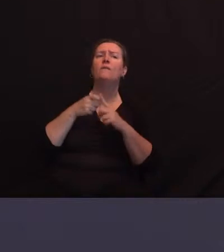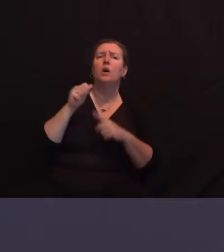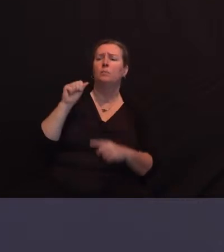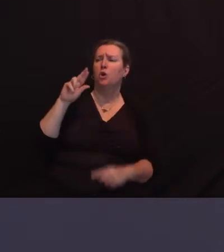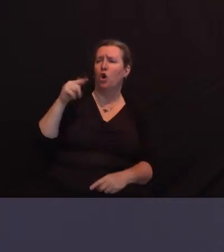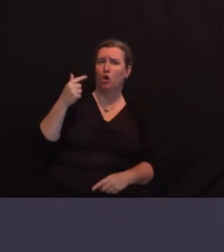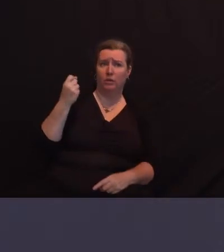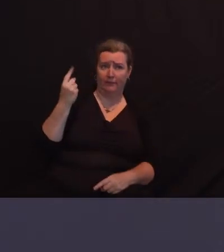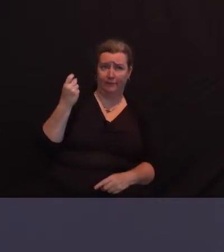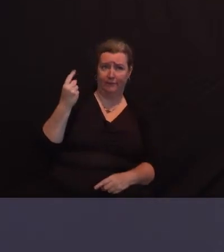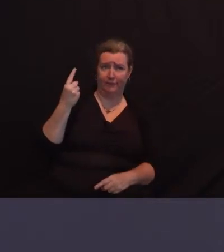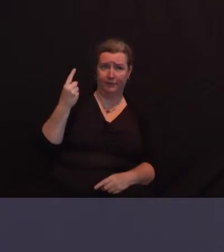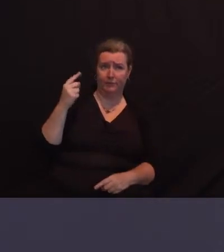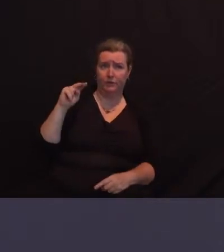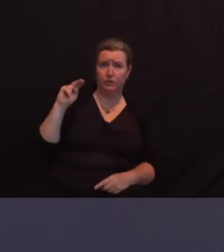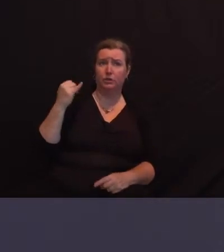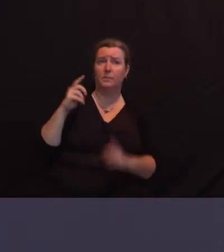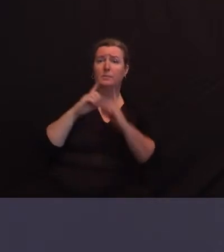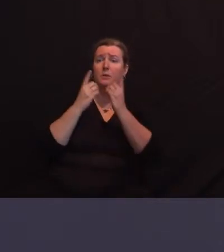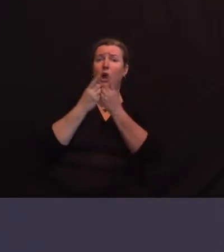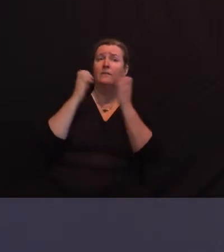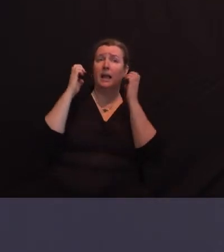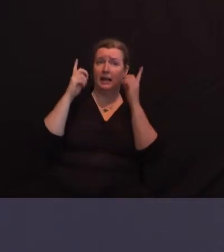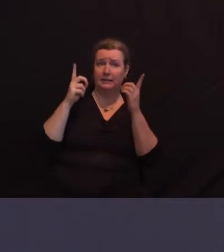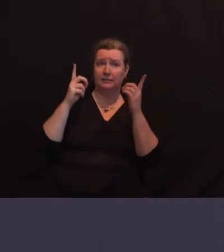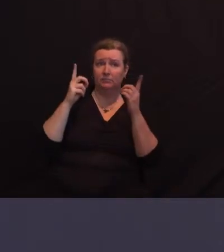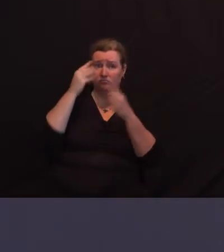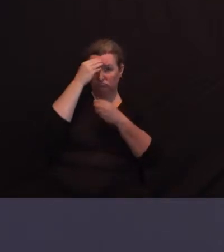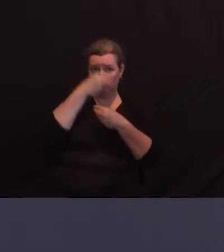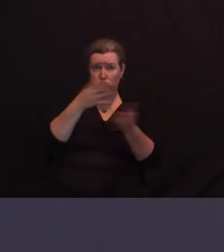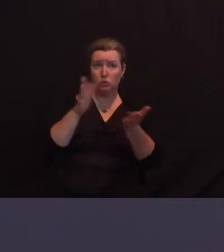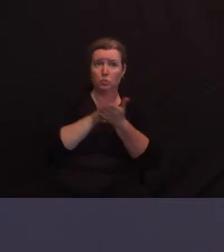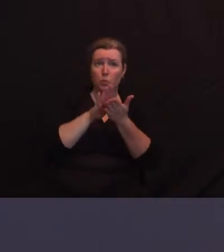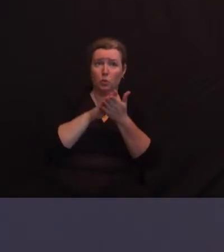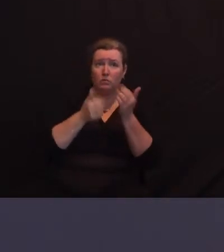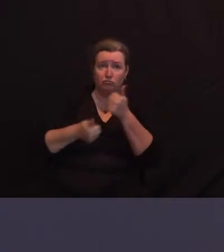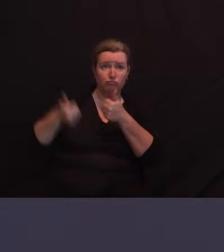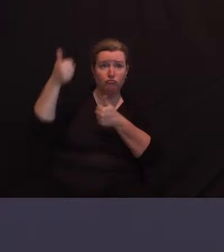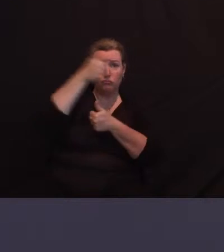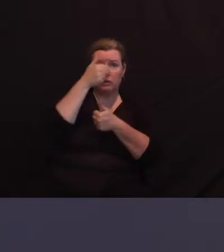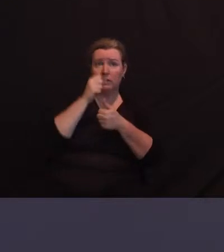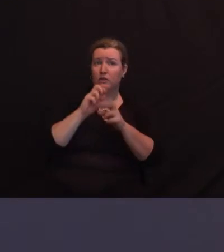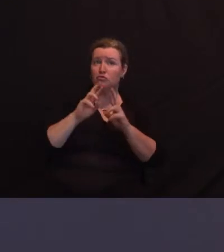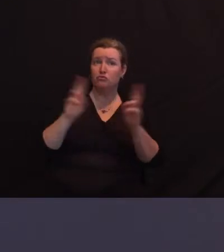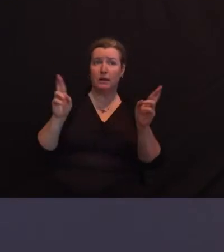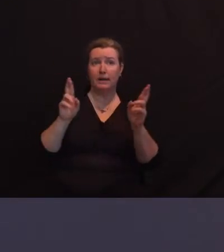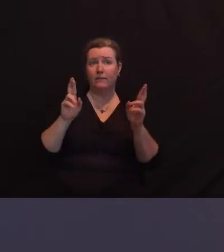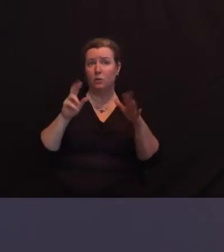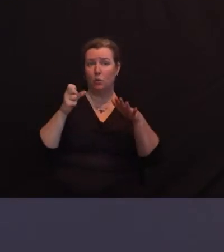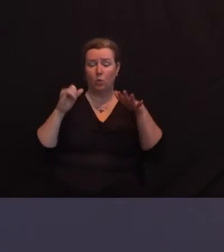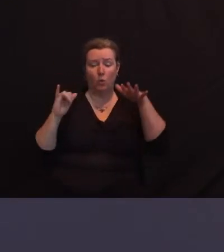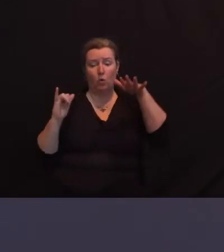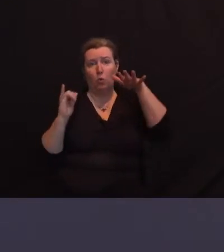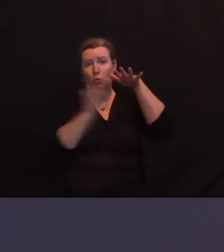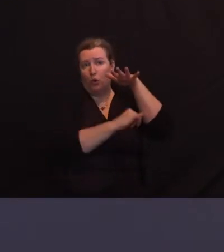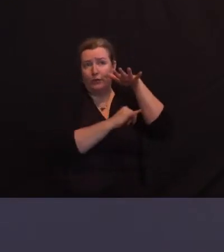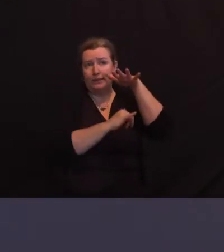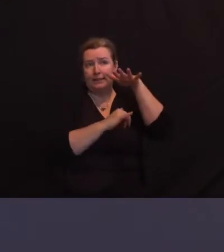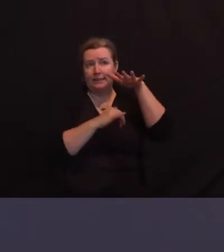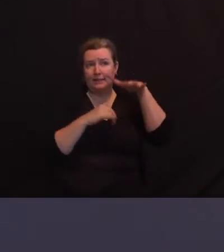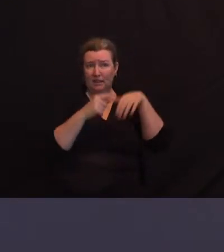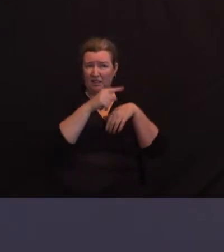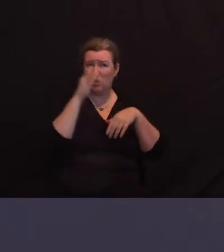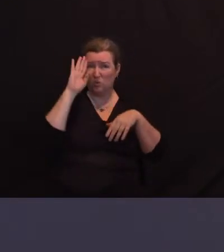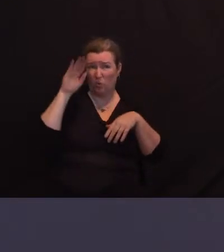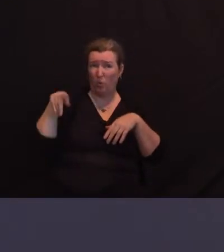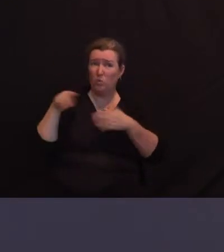Education tells administrators to prepare to educate quarantining students, saying that it understands that there will be instances in